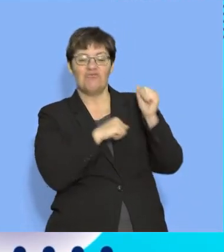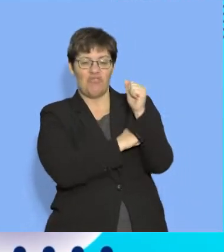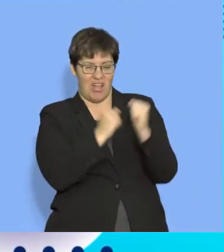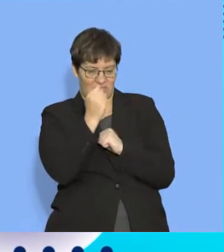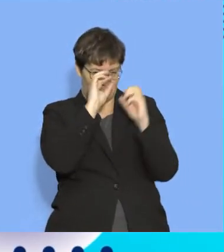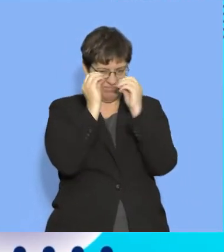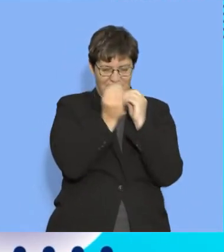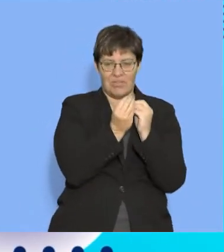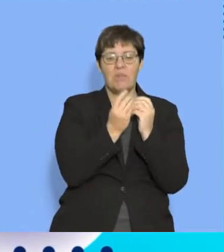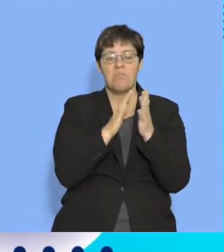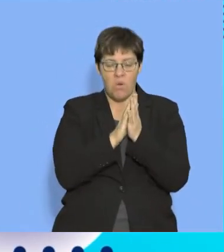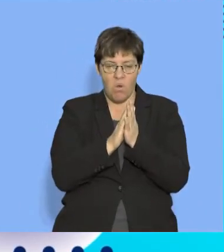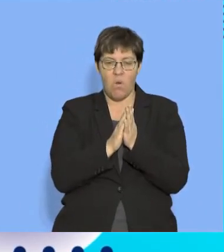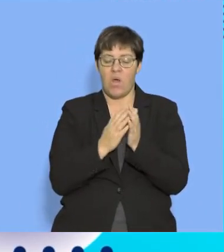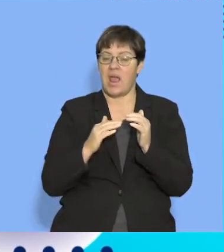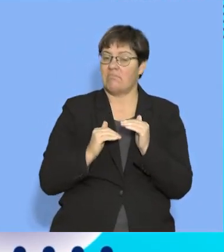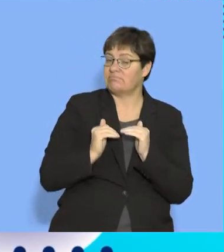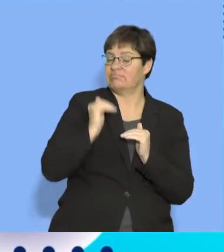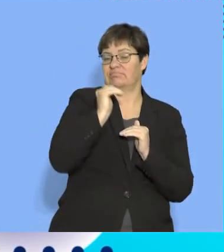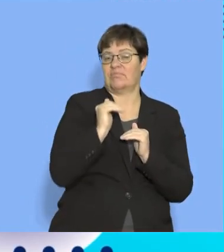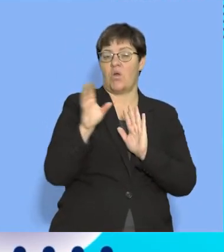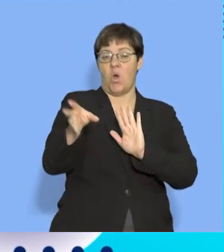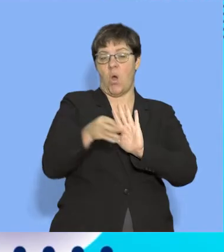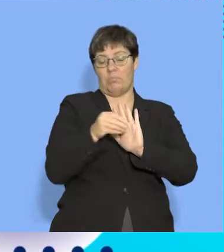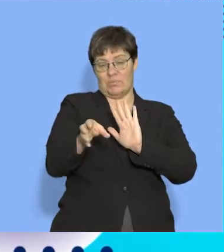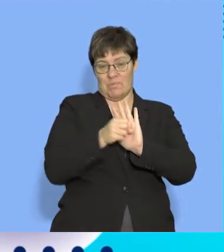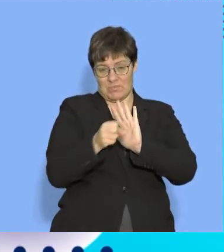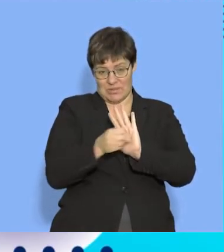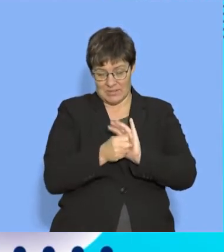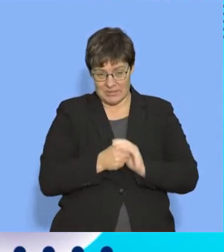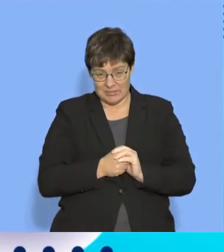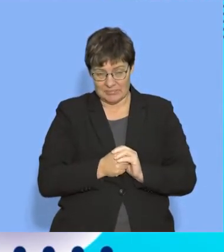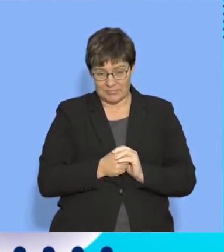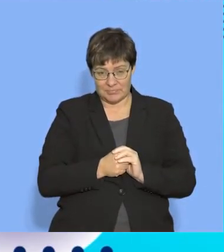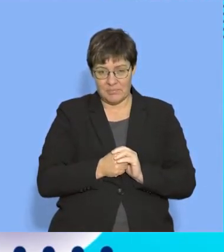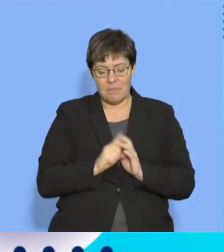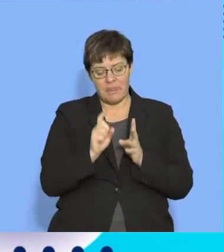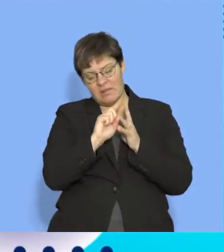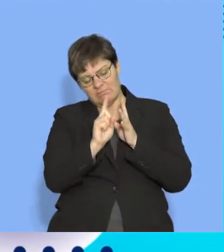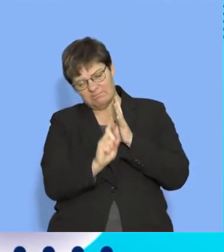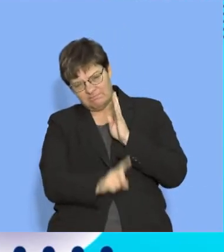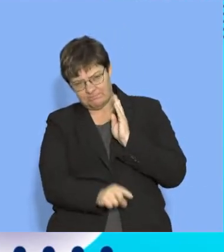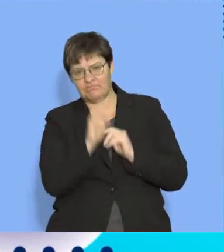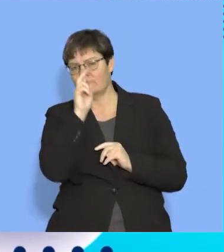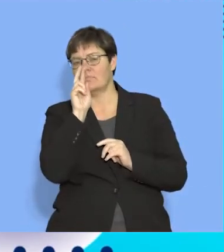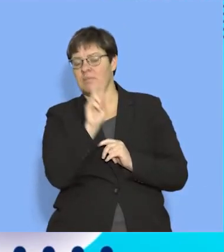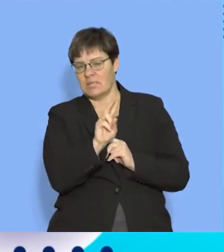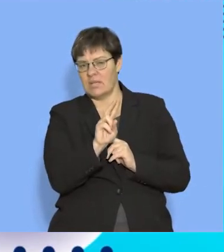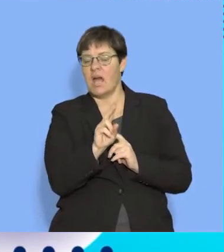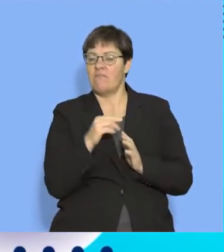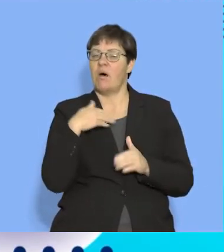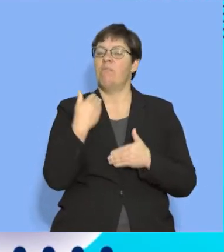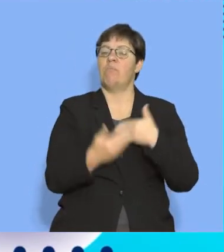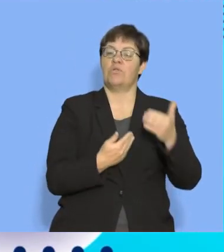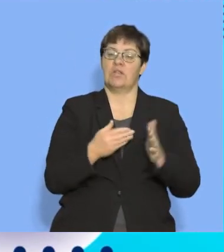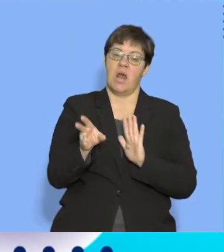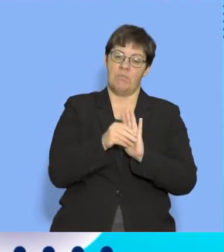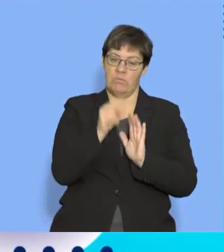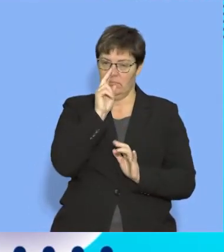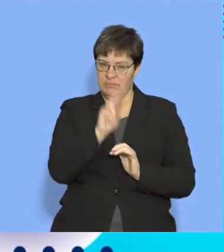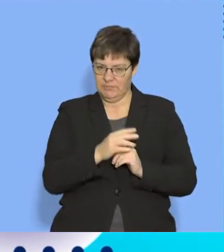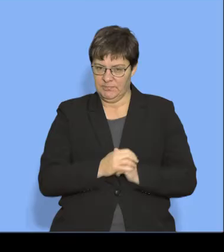internally to increase the absorption of nutrients. Let's look at all those factors as we unpack the process of